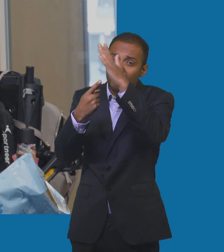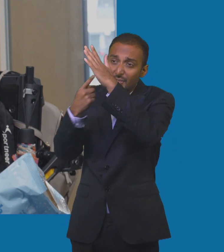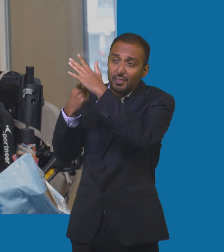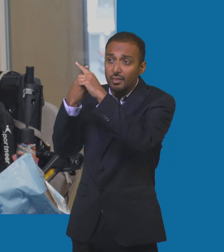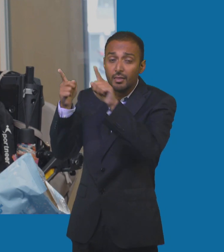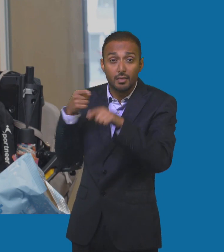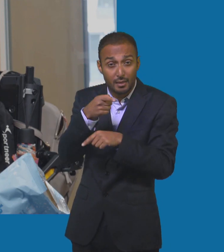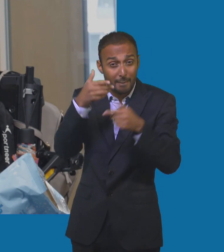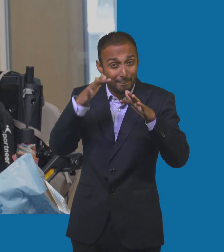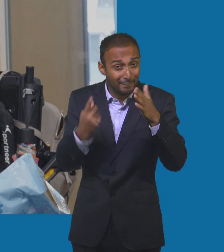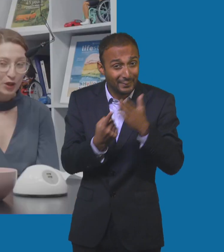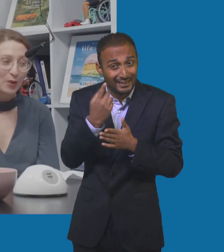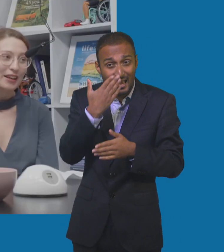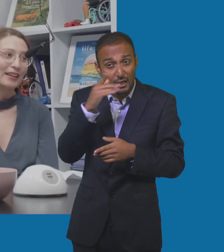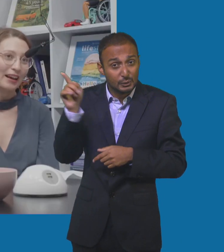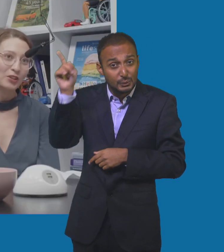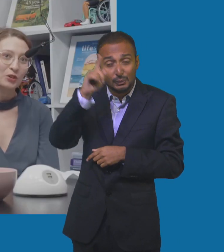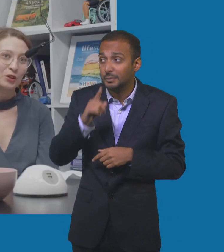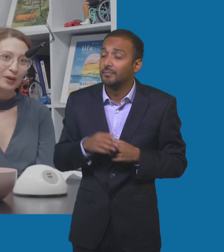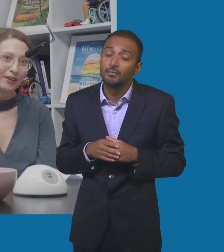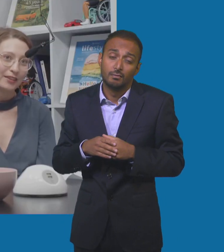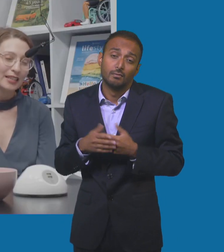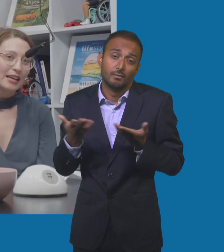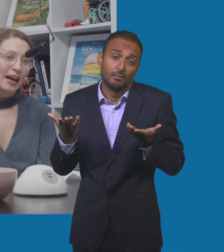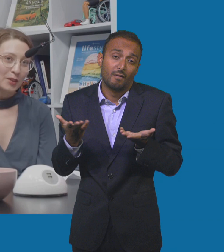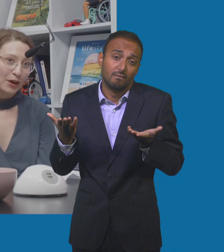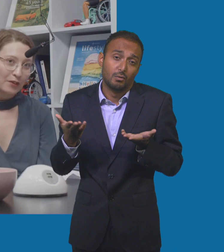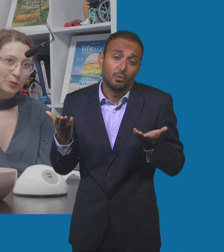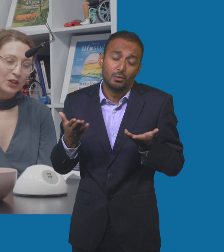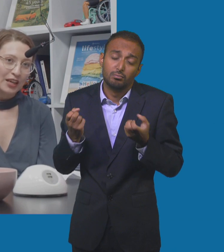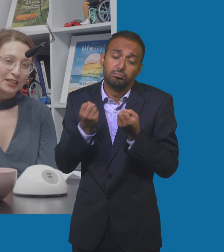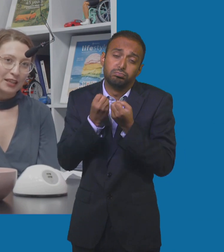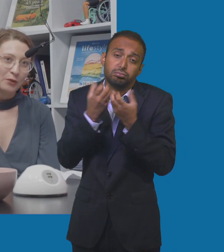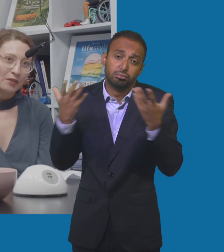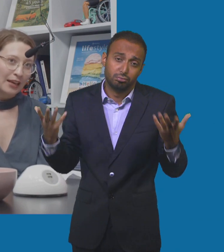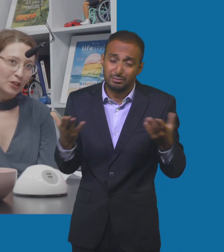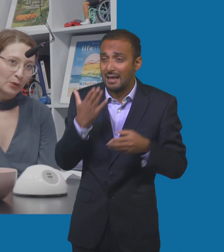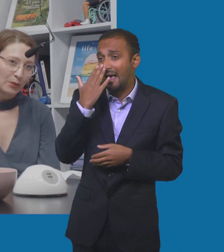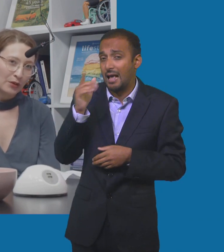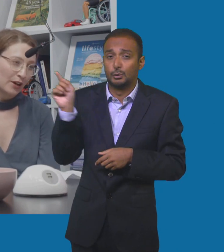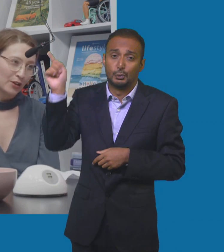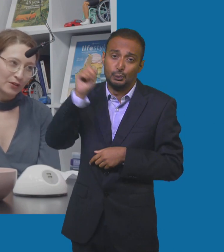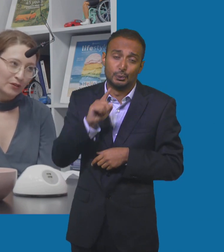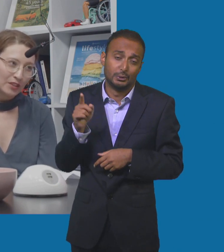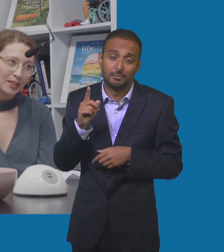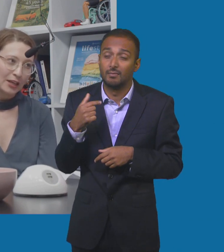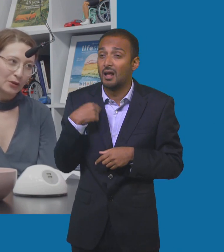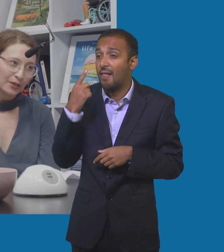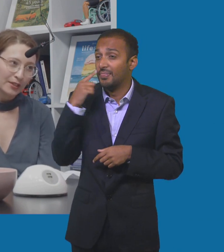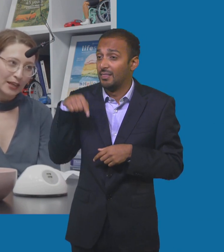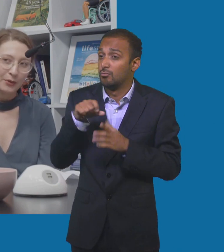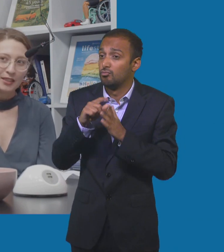play? Absolutely. There were so many attitudinal barriers. As part of this project, I think we've engaged probably over